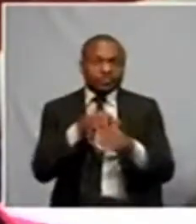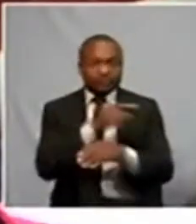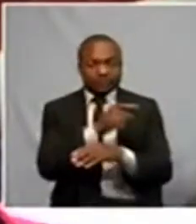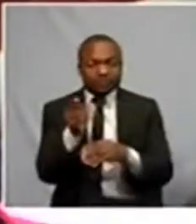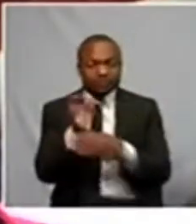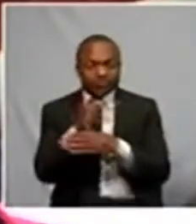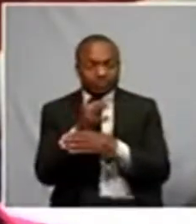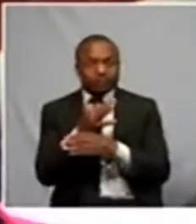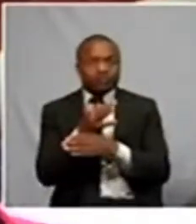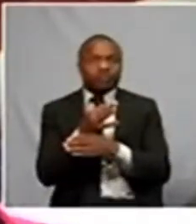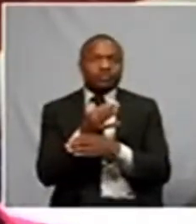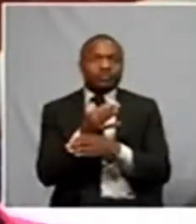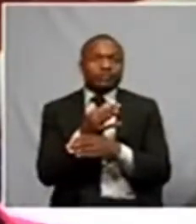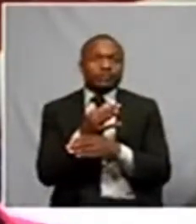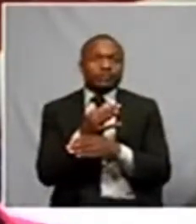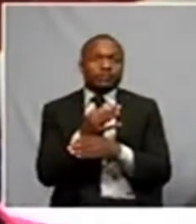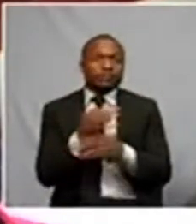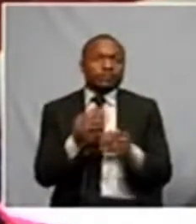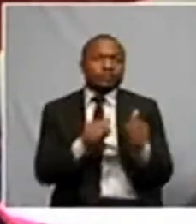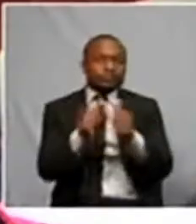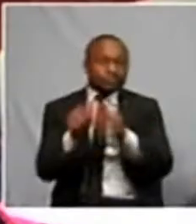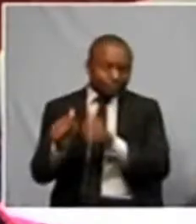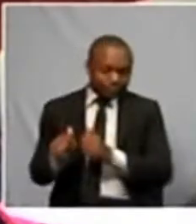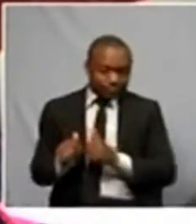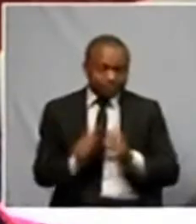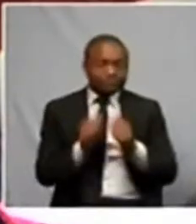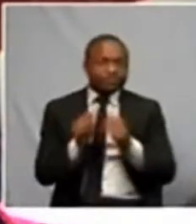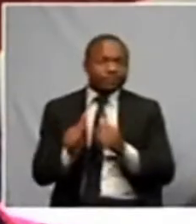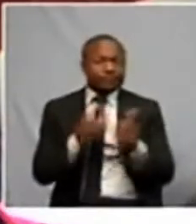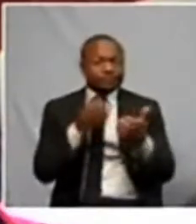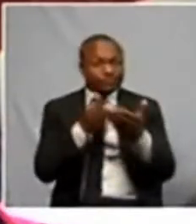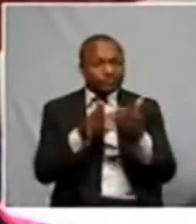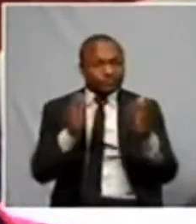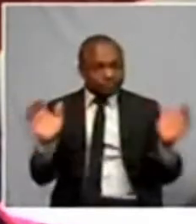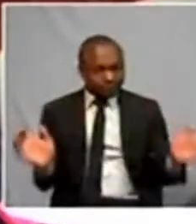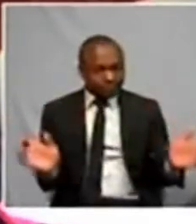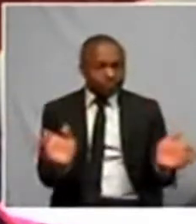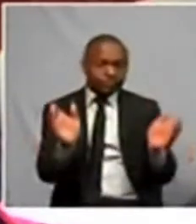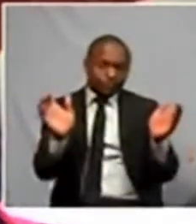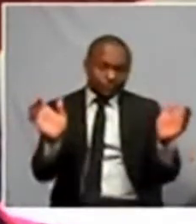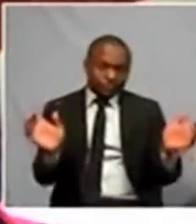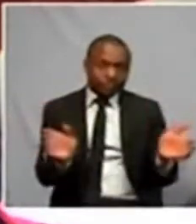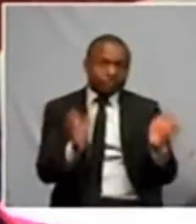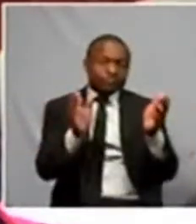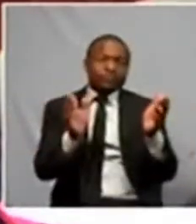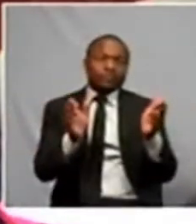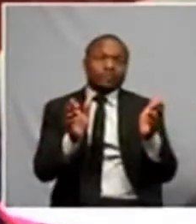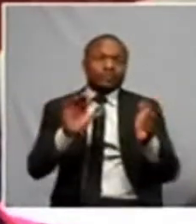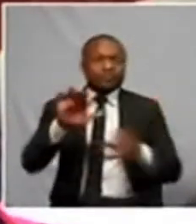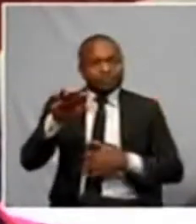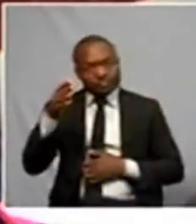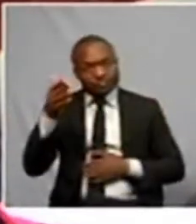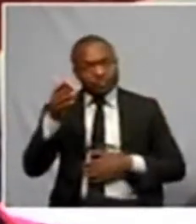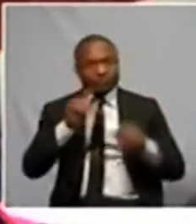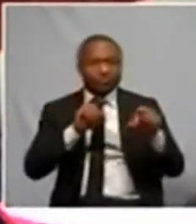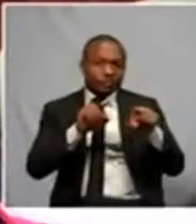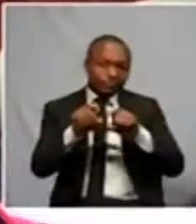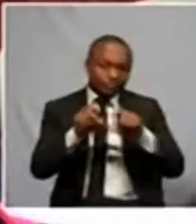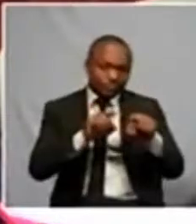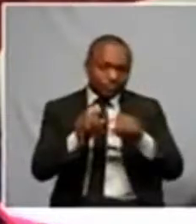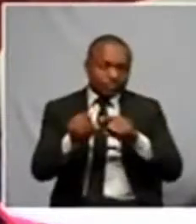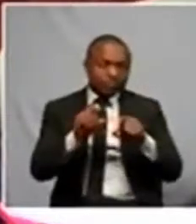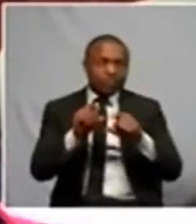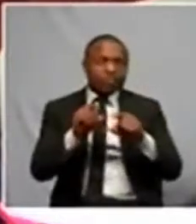fishing gear and related activities. This will help promote fair competition in the global fishing